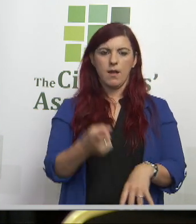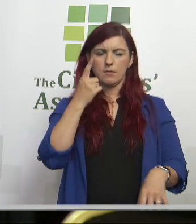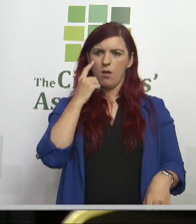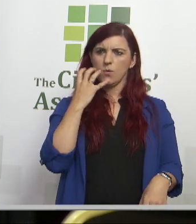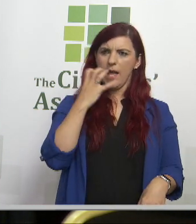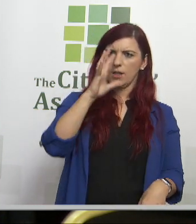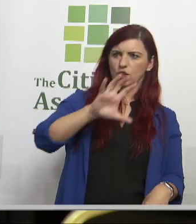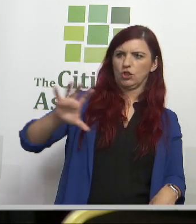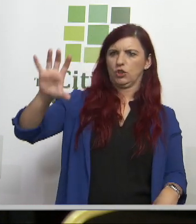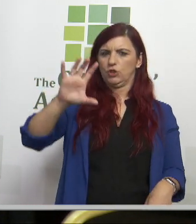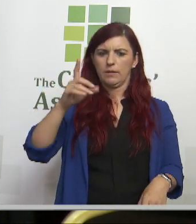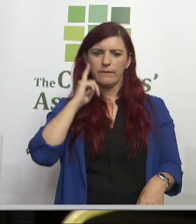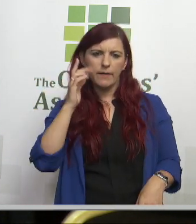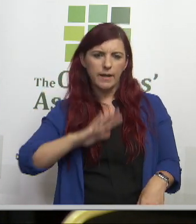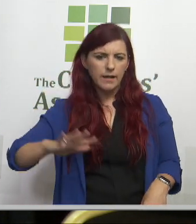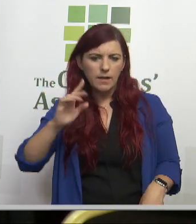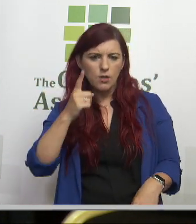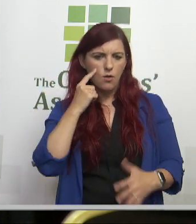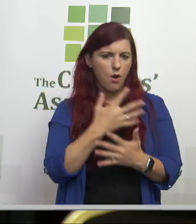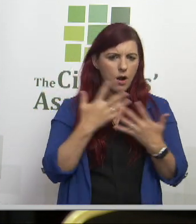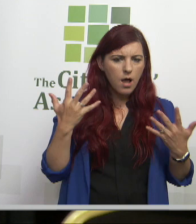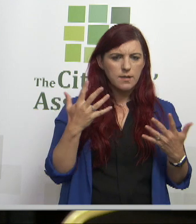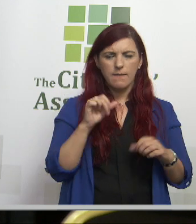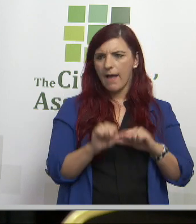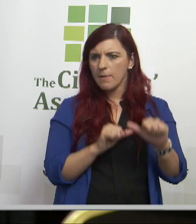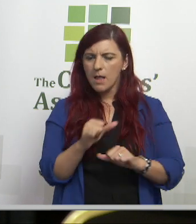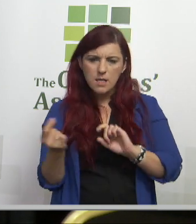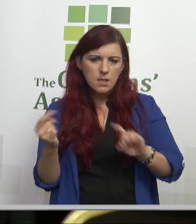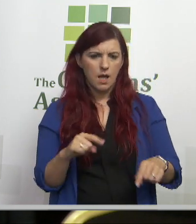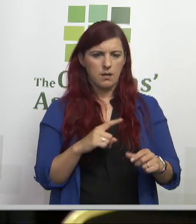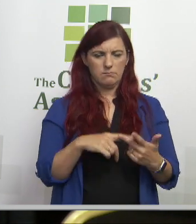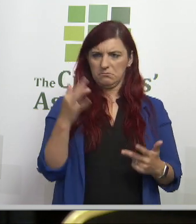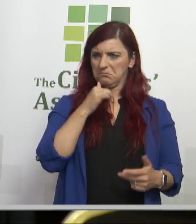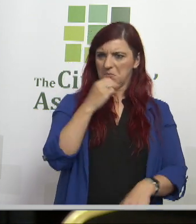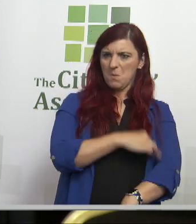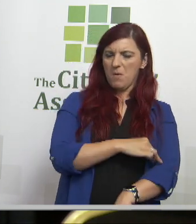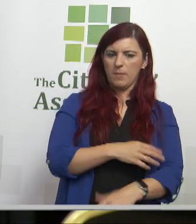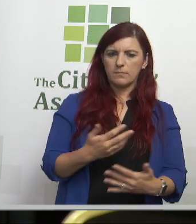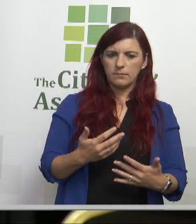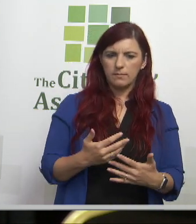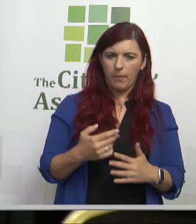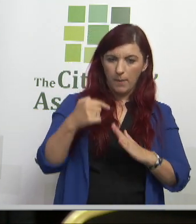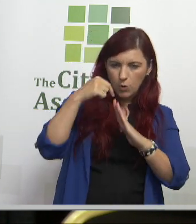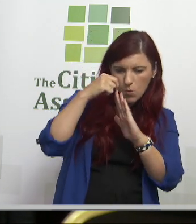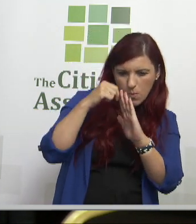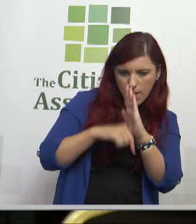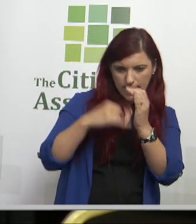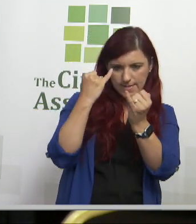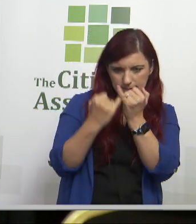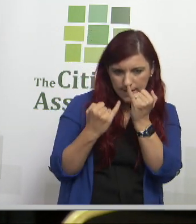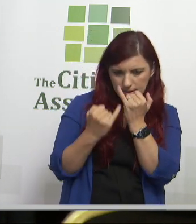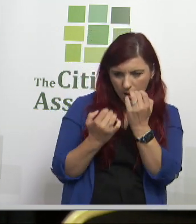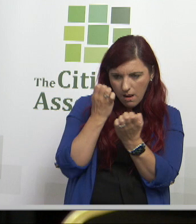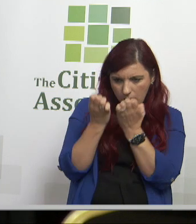in the fields. I saw lots of wetlands on my way here this morning. Sure, there's no problem. But when you get down to brass tacks,